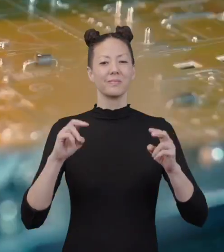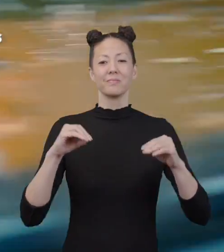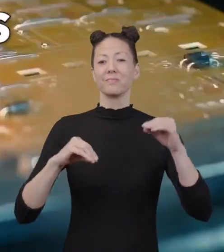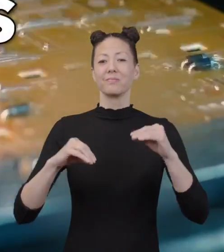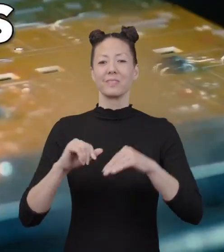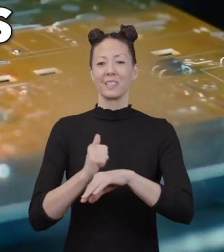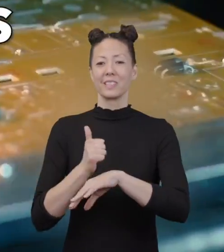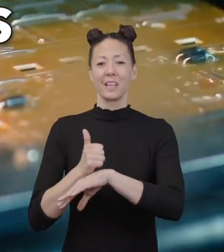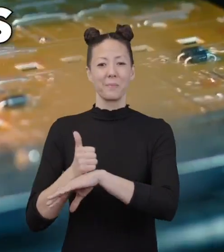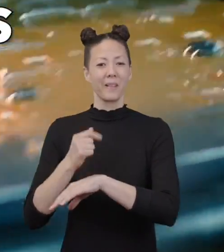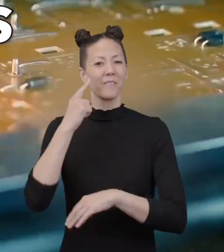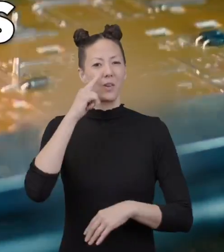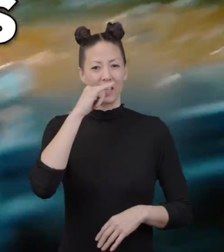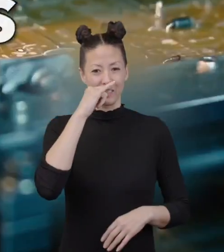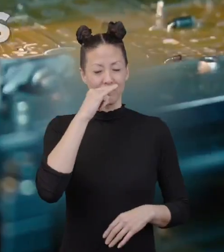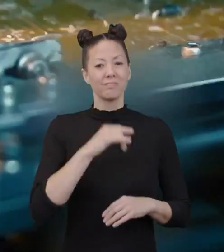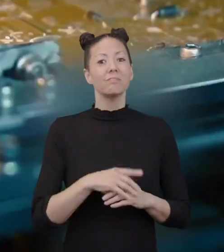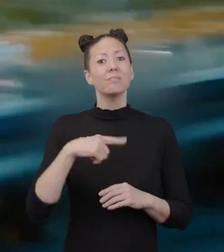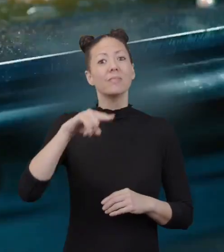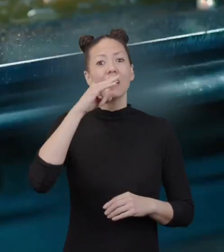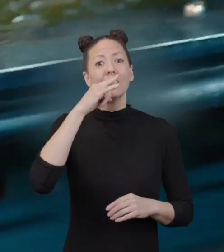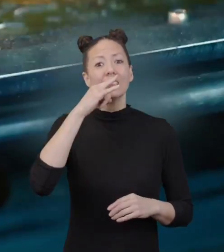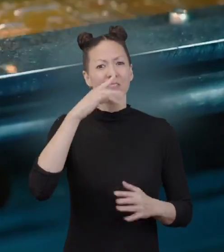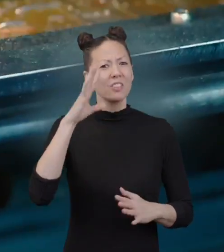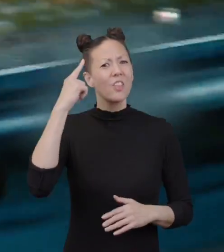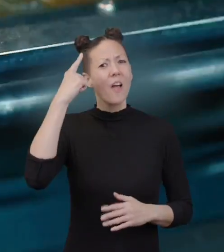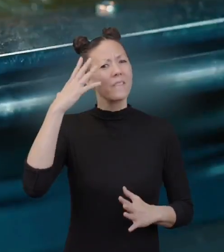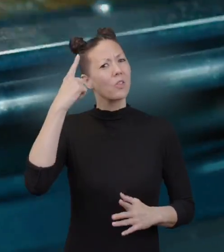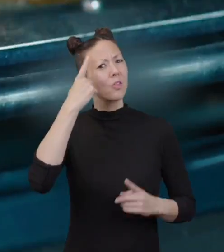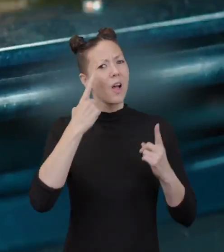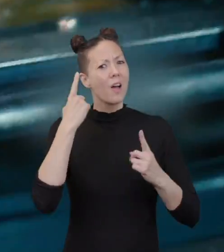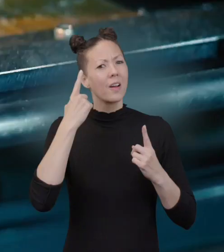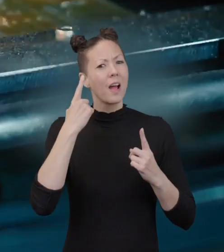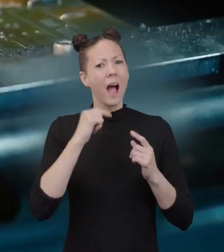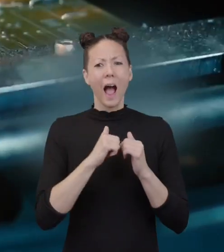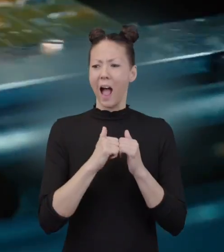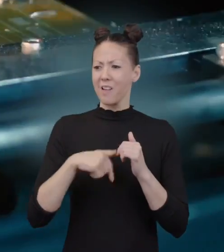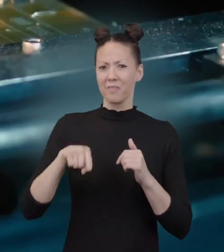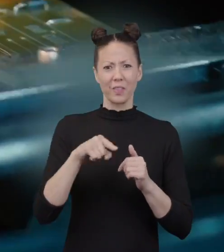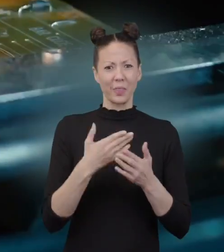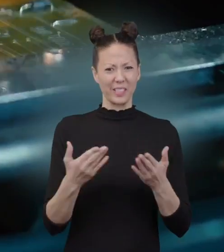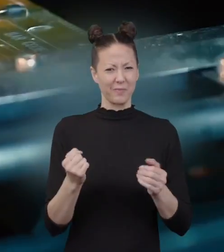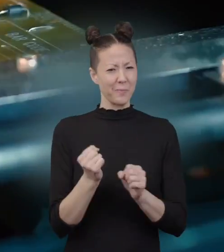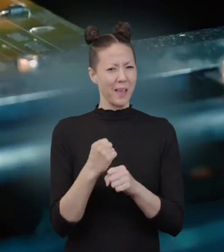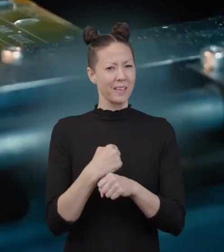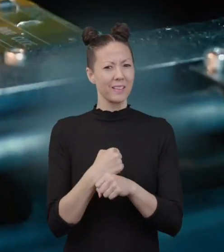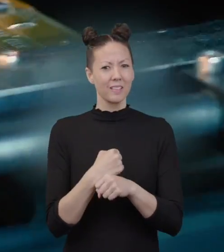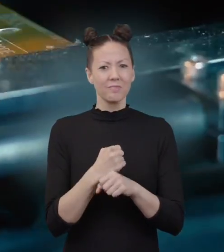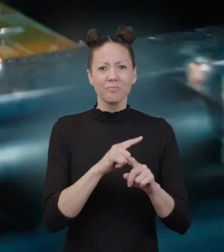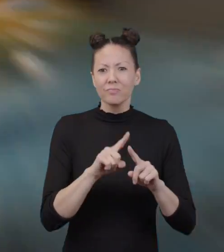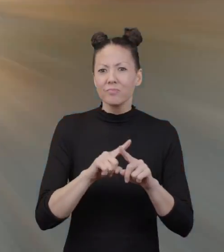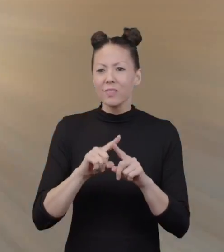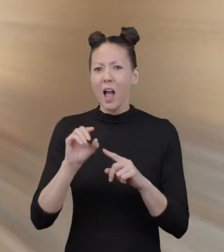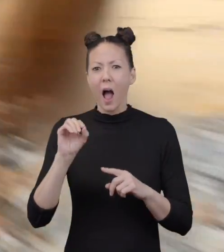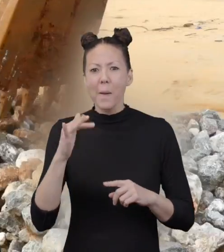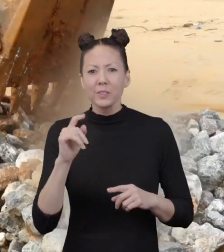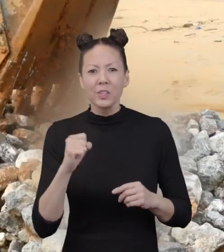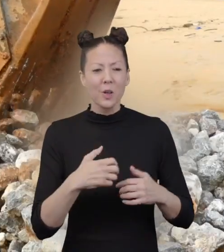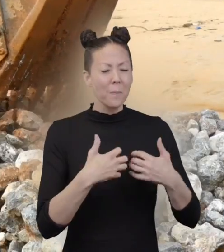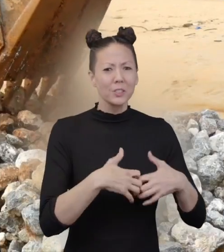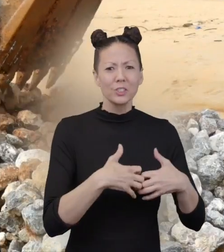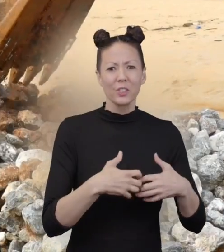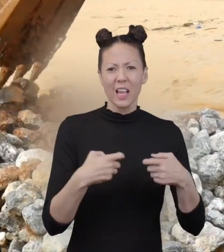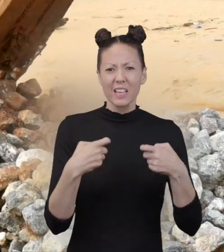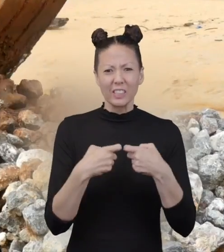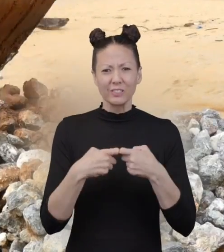Assembly line for kids. Hey, kids! Have you ever thought about how things are made? All of the objects,